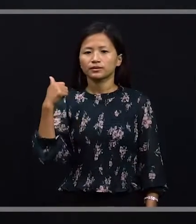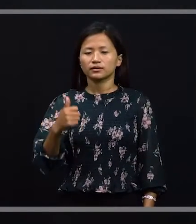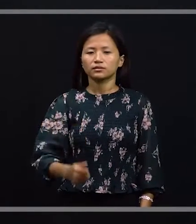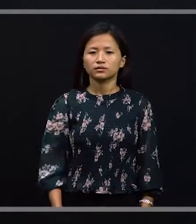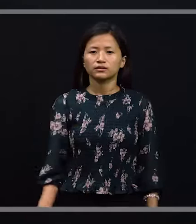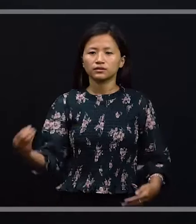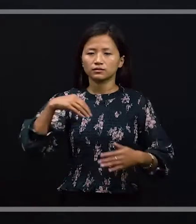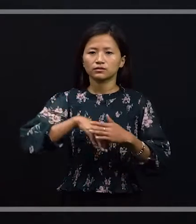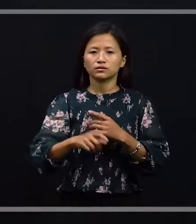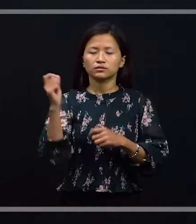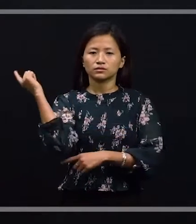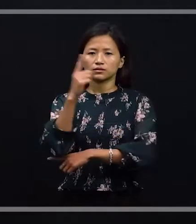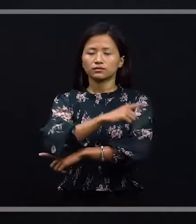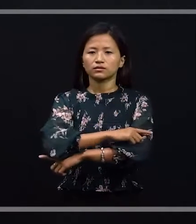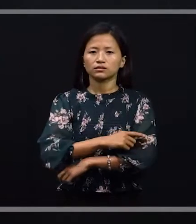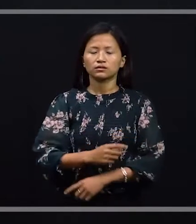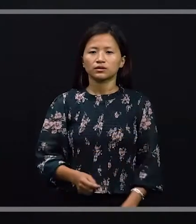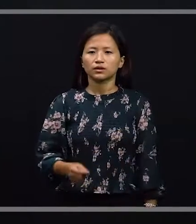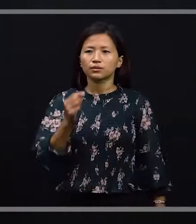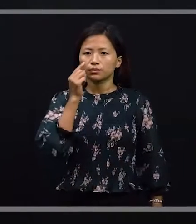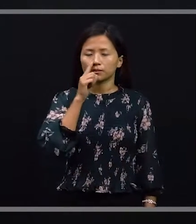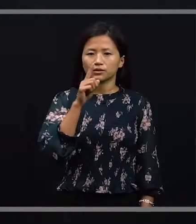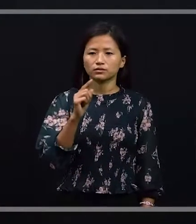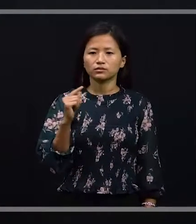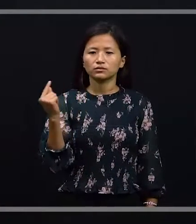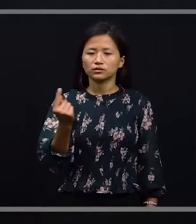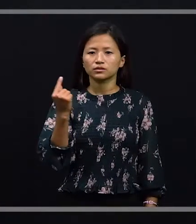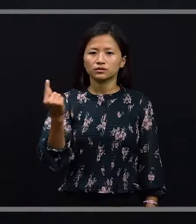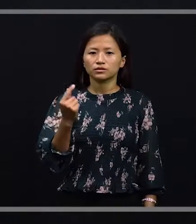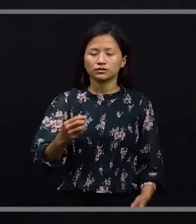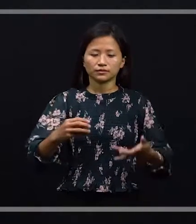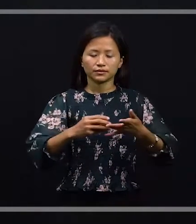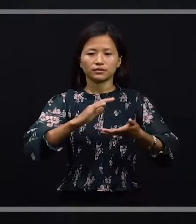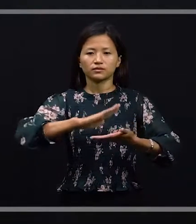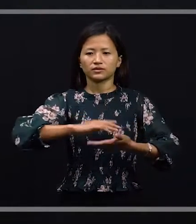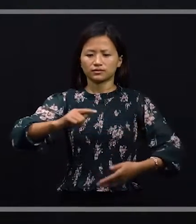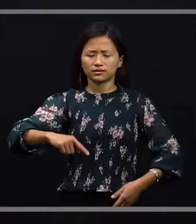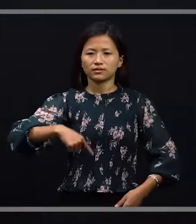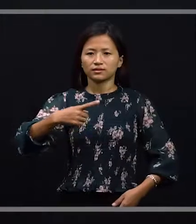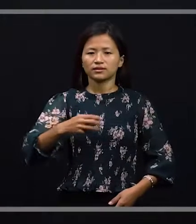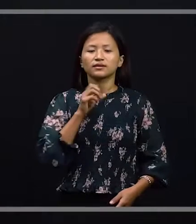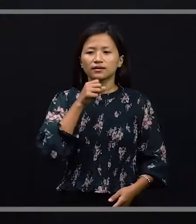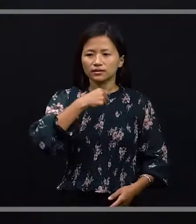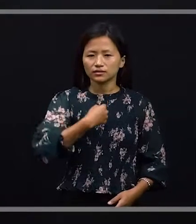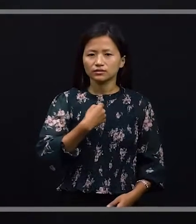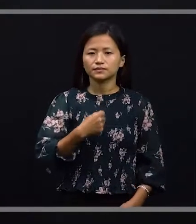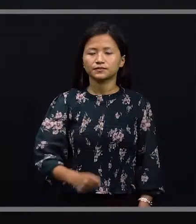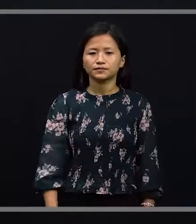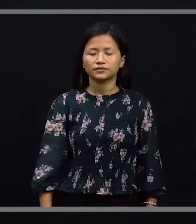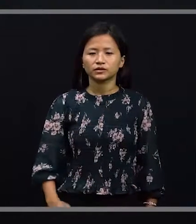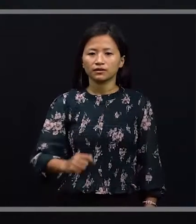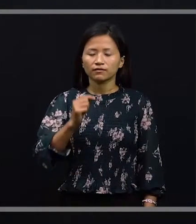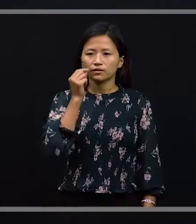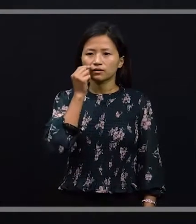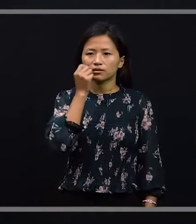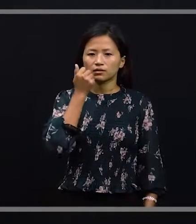those days, if the women, usually they used to get married at a very early age. So if her husband dies, then